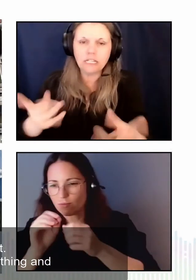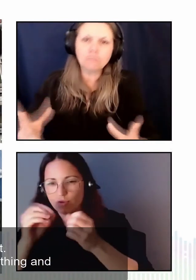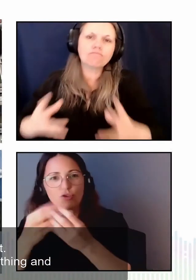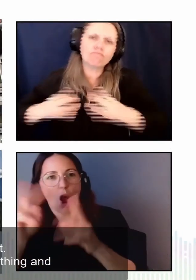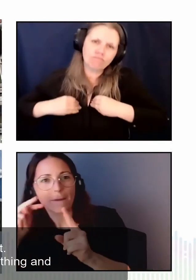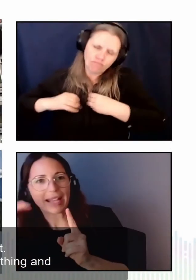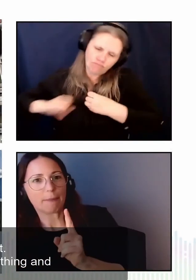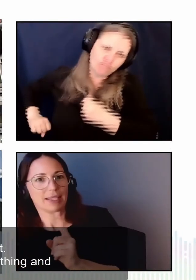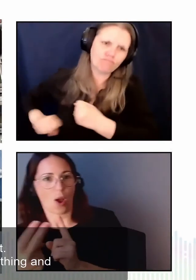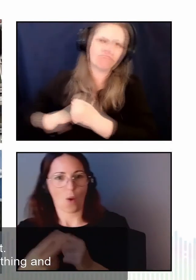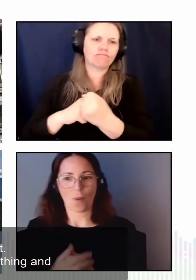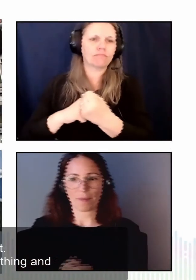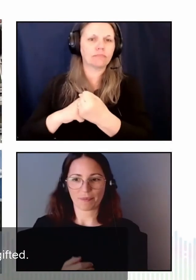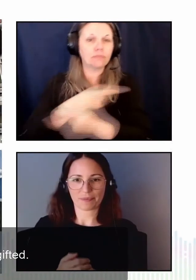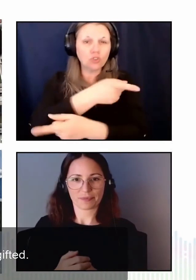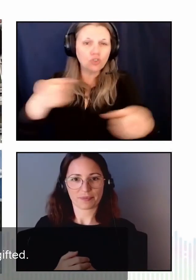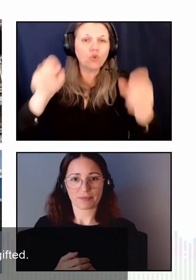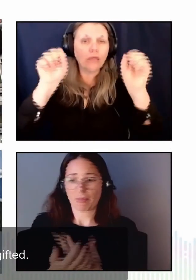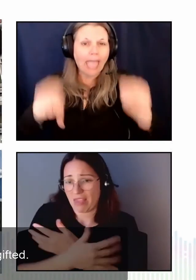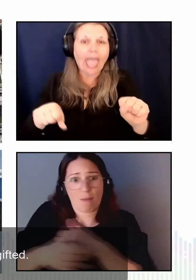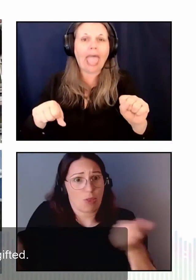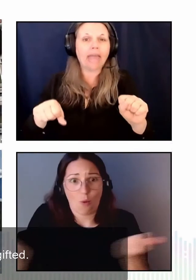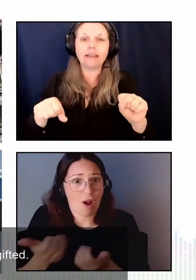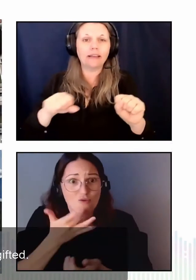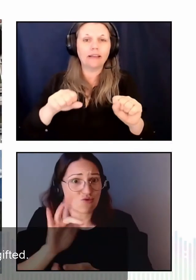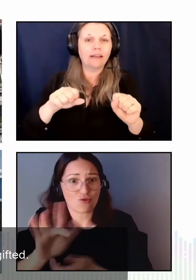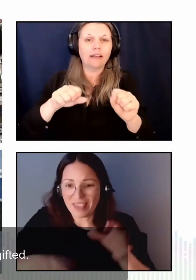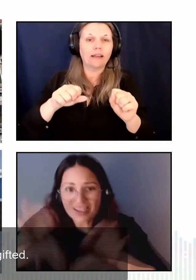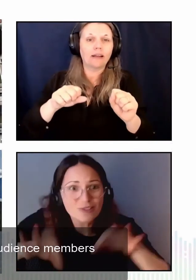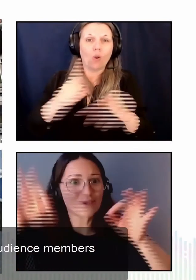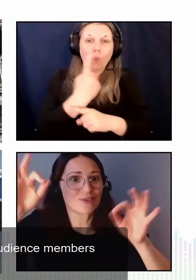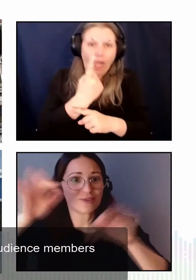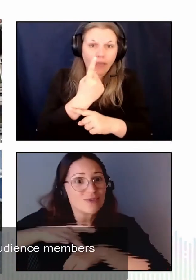Thank you for You that. can be anything and everything in this world. We're so gifted.